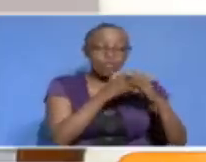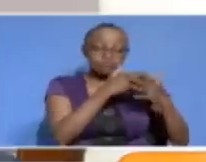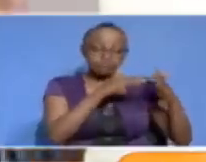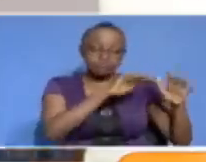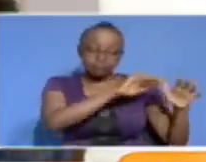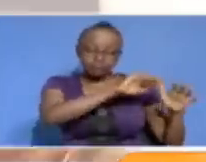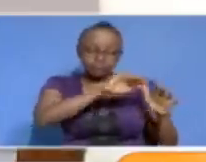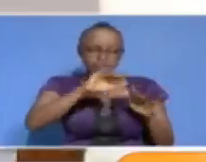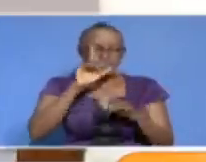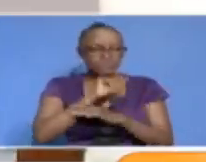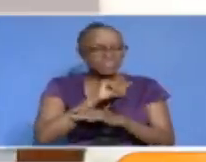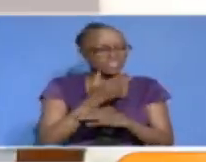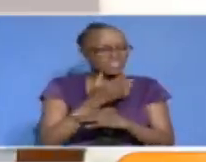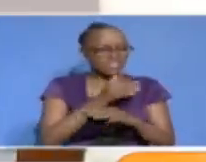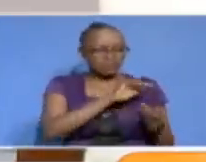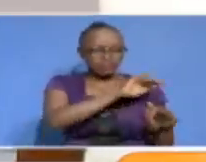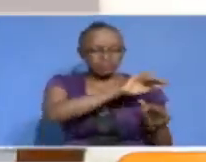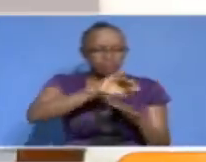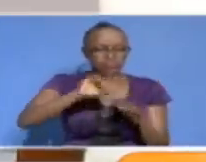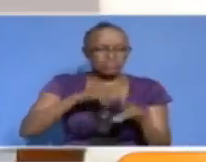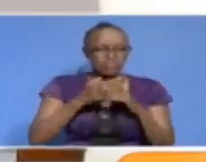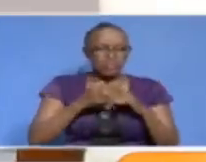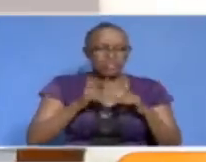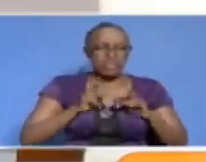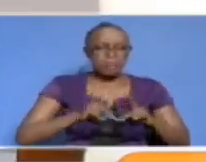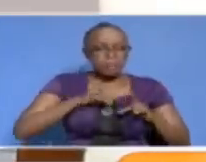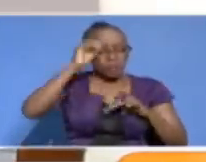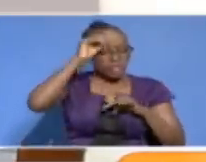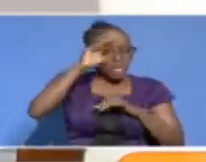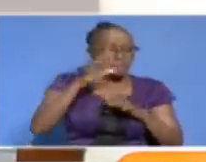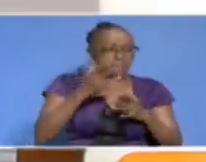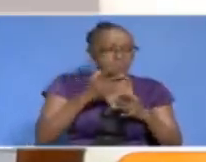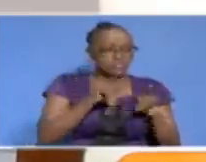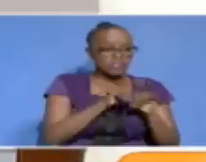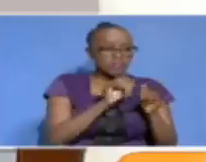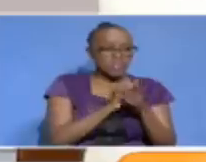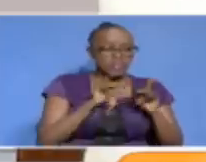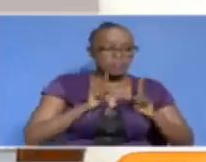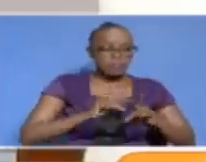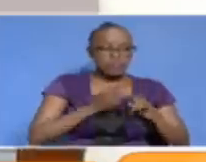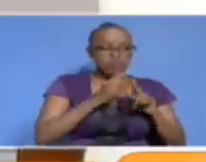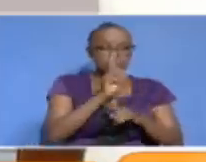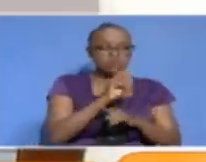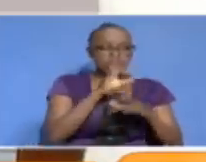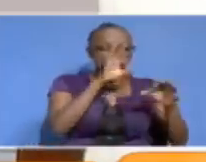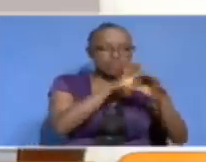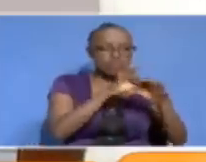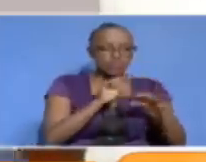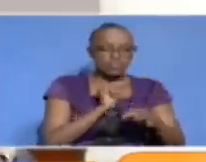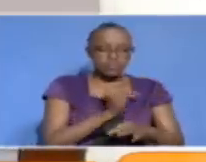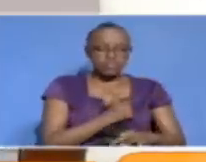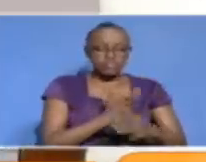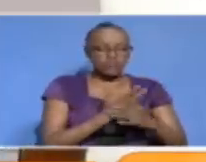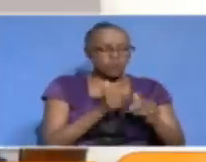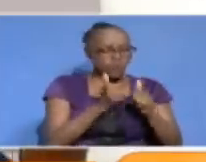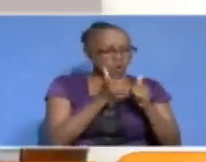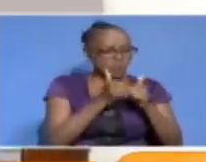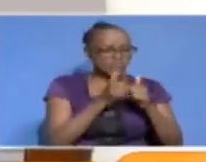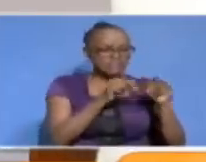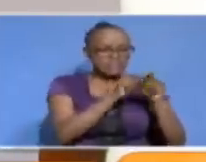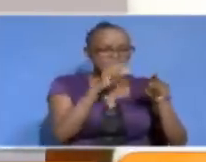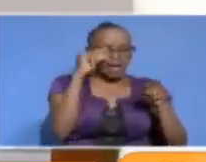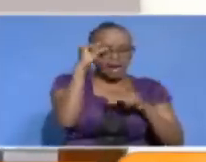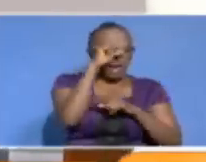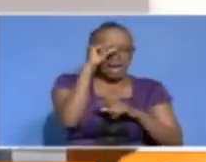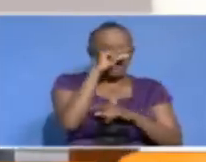has already been overtaken by events. See the great people of Kiambu and the great people of Nairobi, they have voted for us overwhelmingly as governors